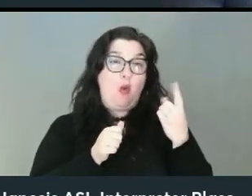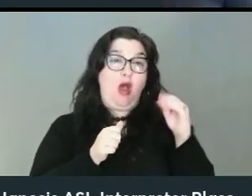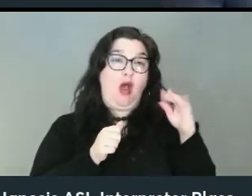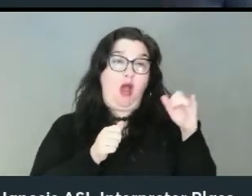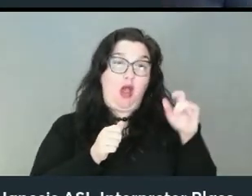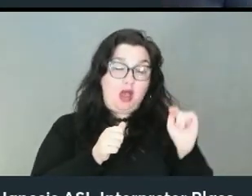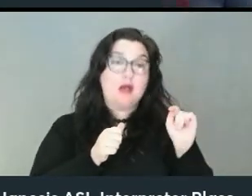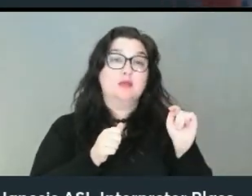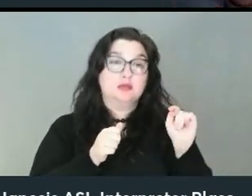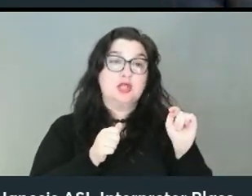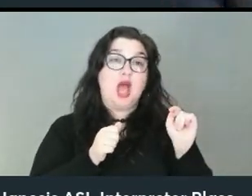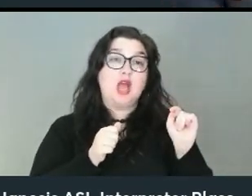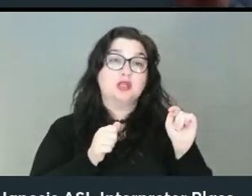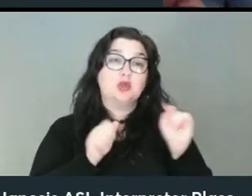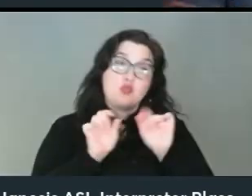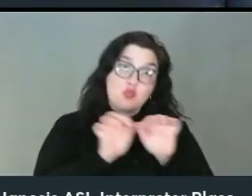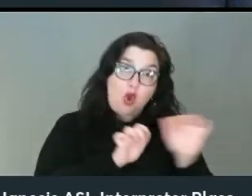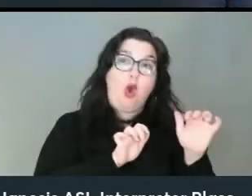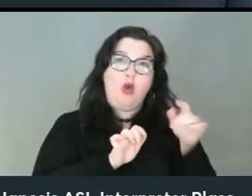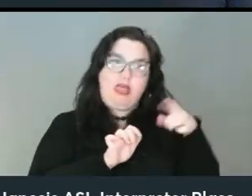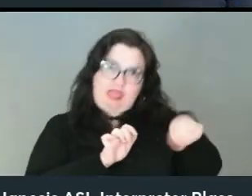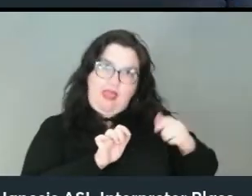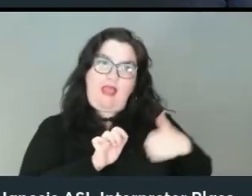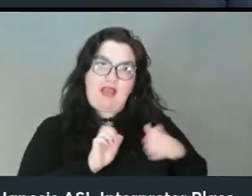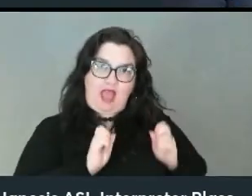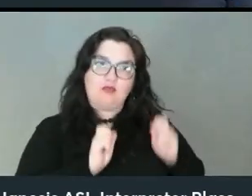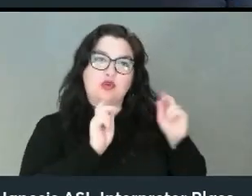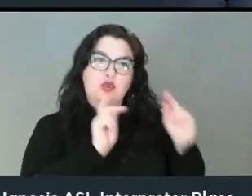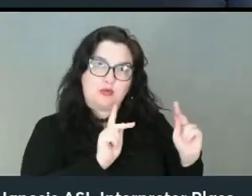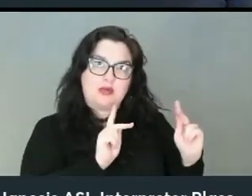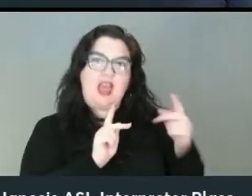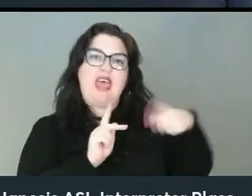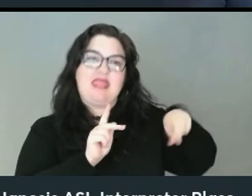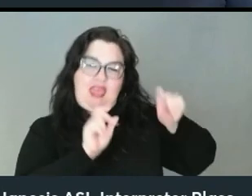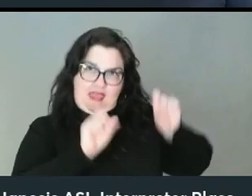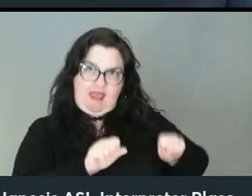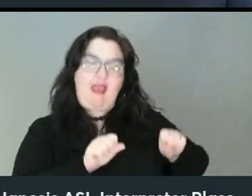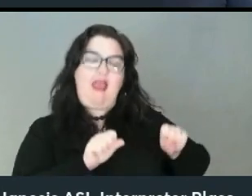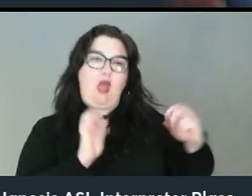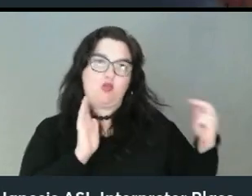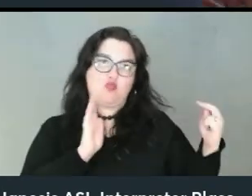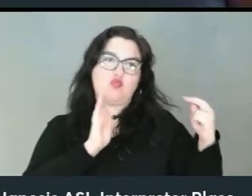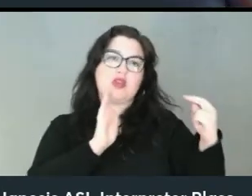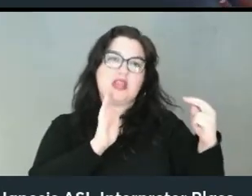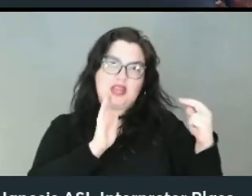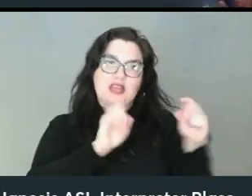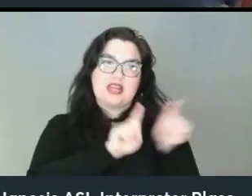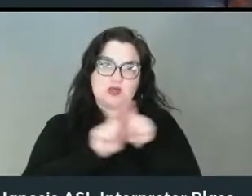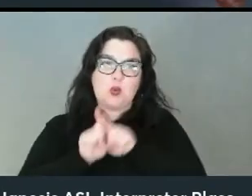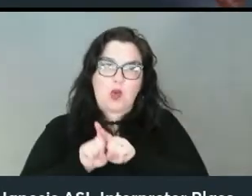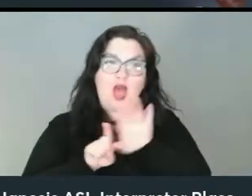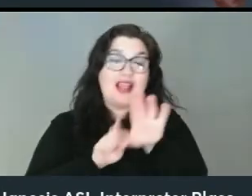have permission to it. Well, they're going to have permission to be able to read this as well. And again, this is